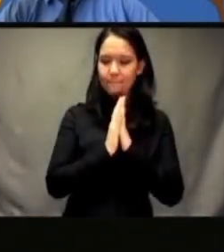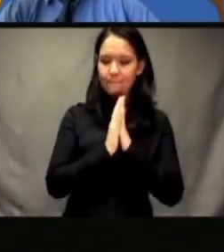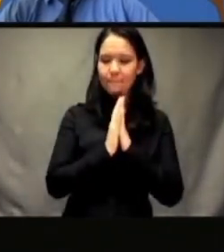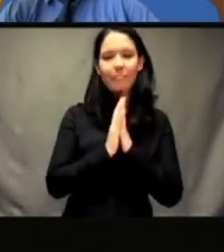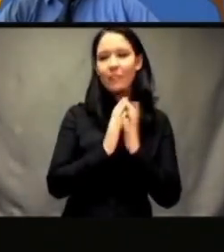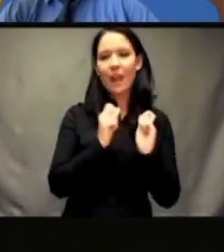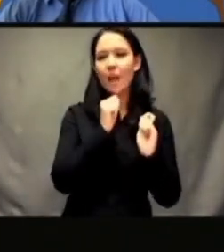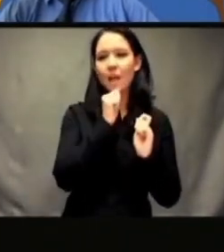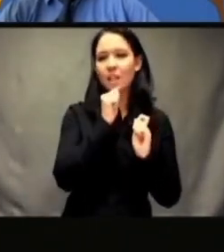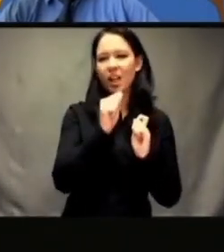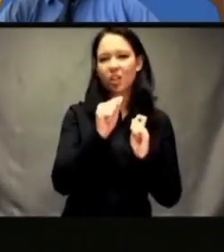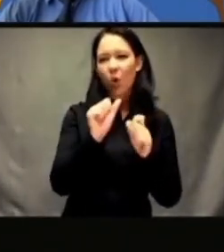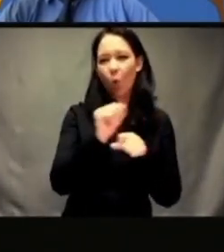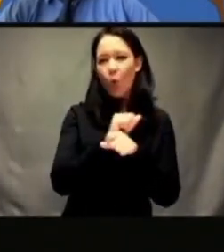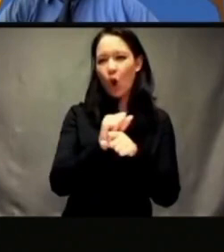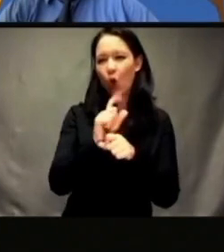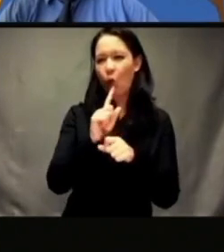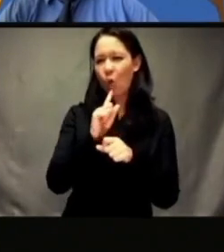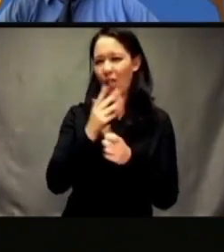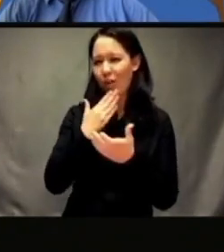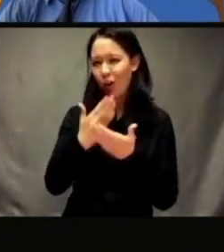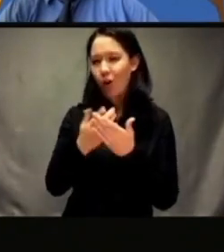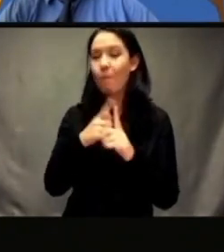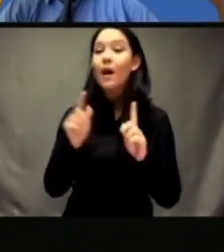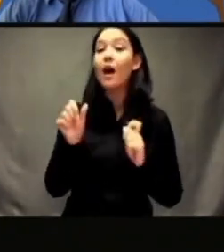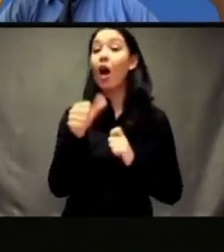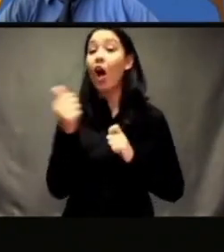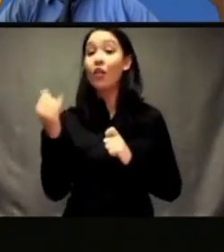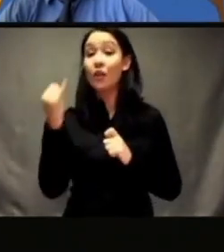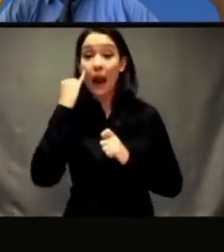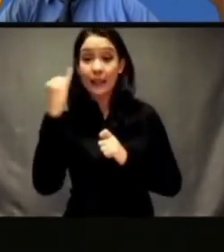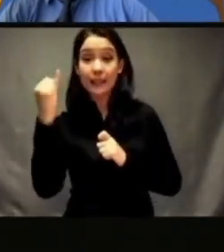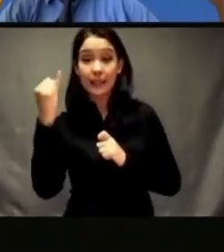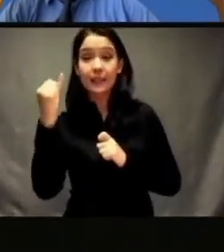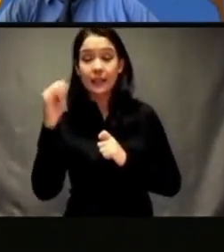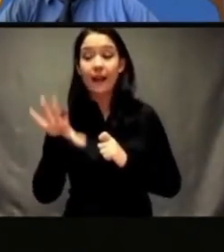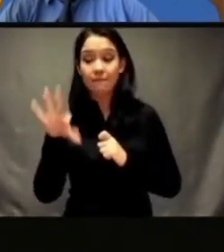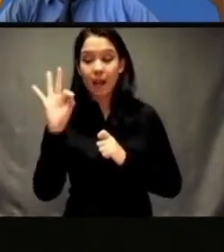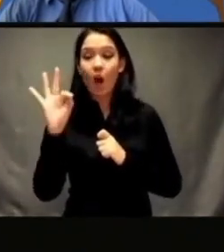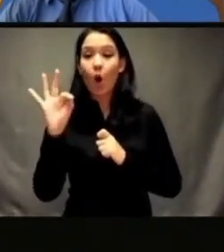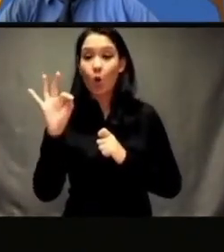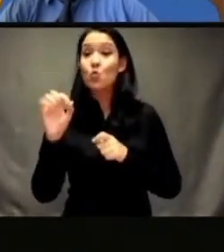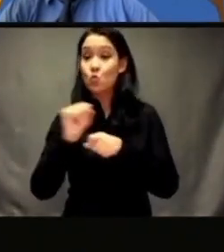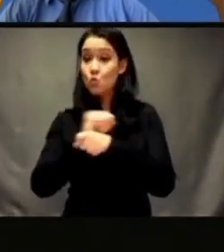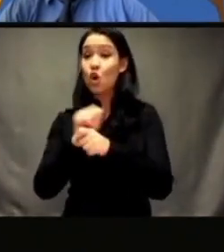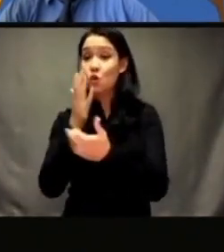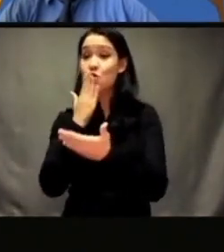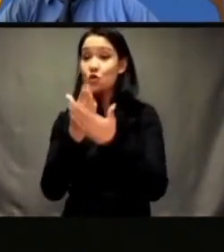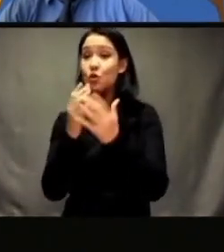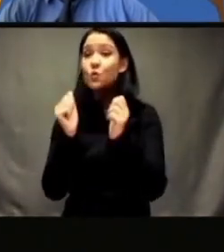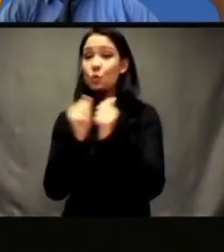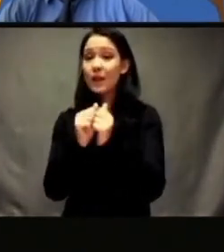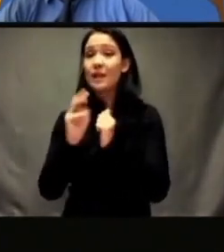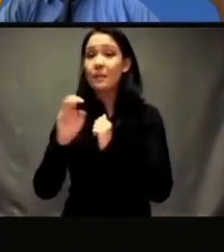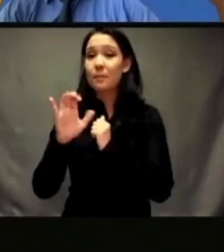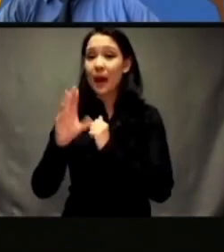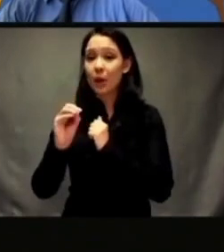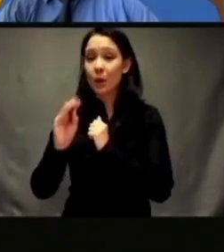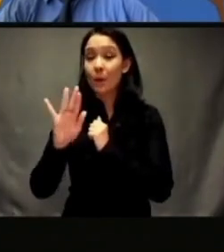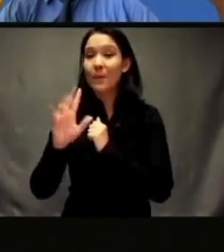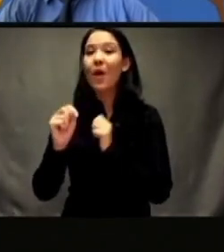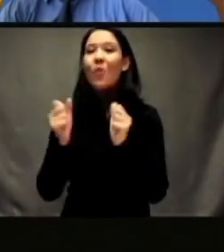work very good, but a couple of other ideas that I found work very good with the microbits, even with the